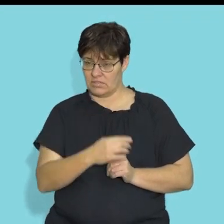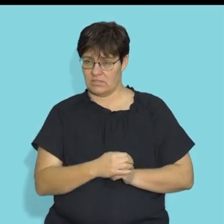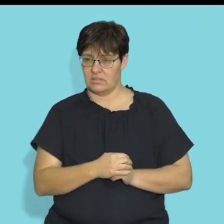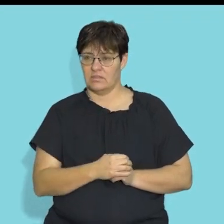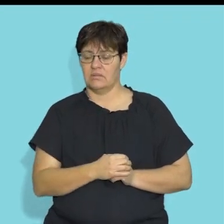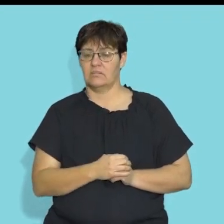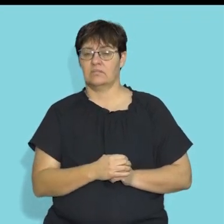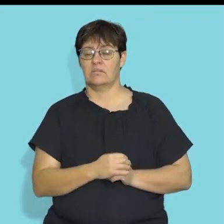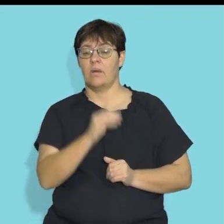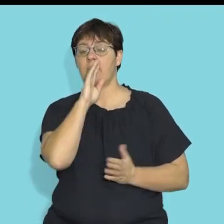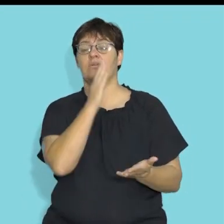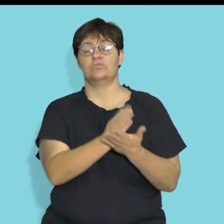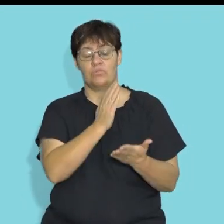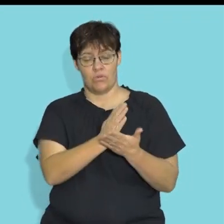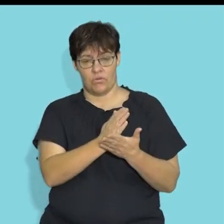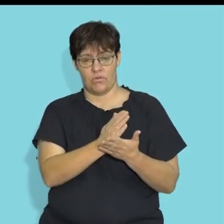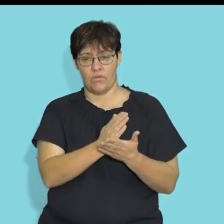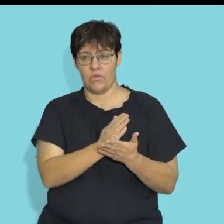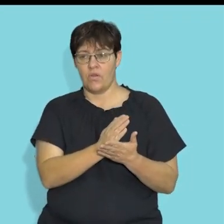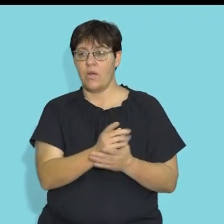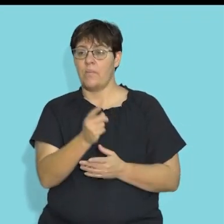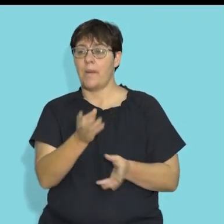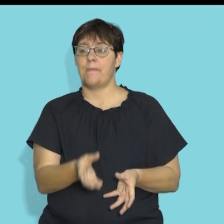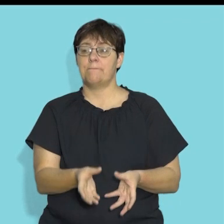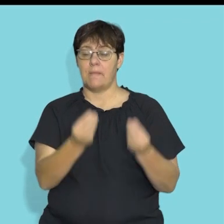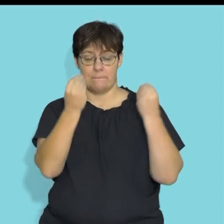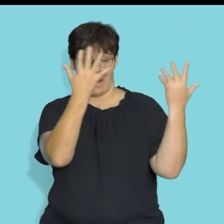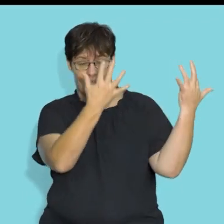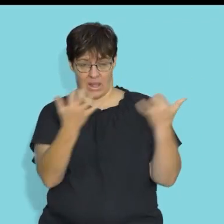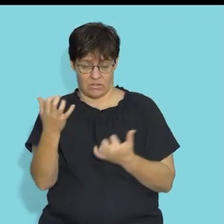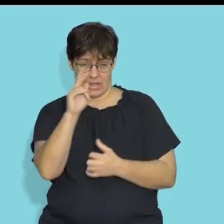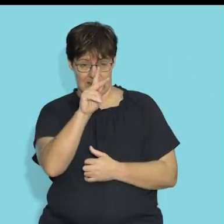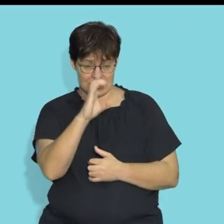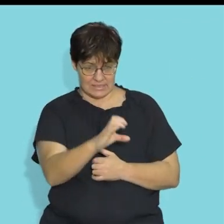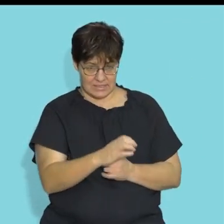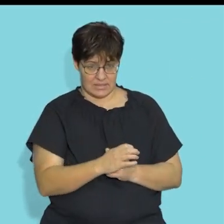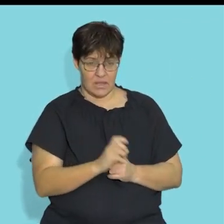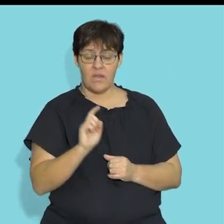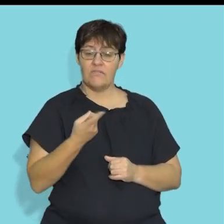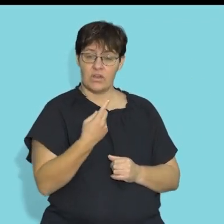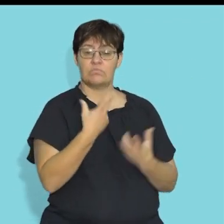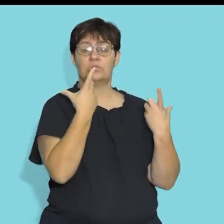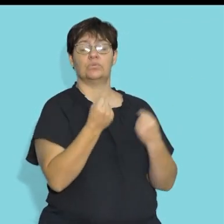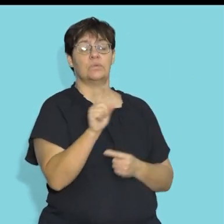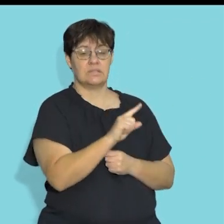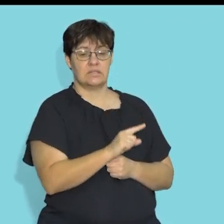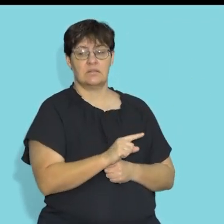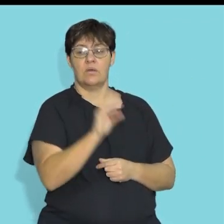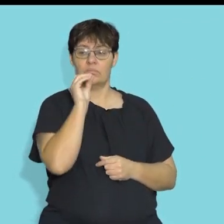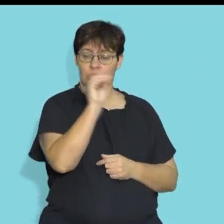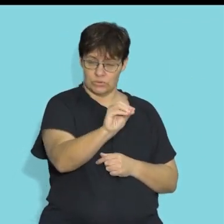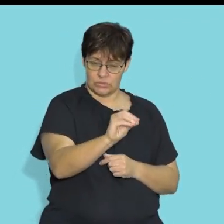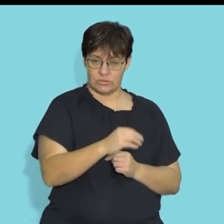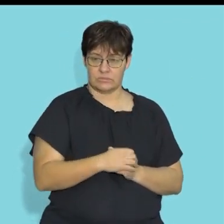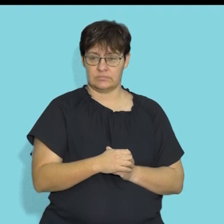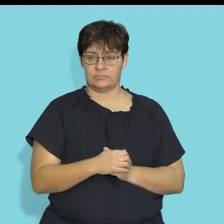thing, please make sure that you always, as soon as you have to calculate Kc, the first thing that you must do is to